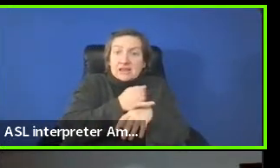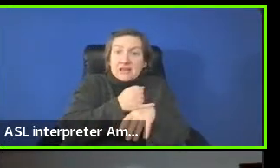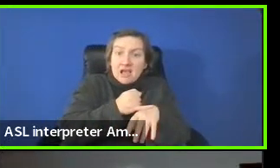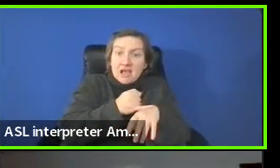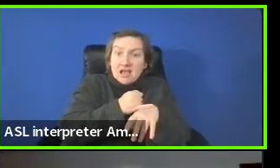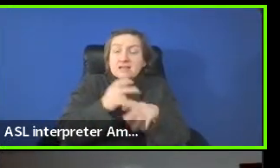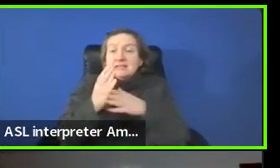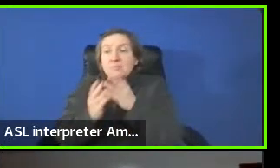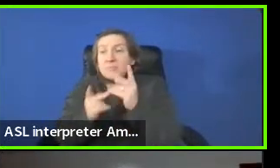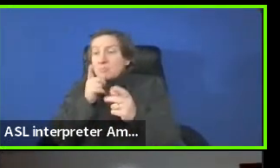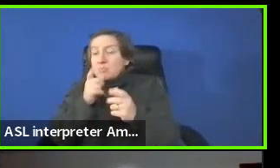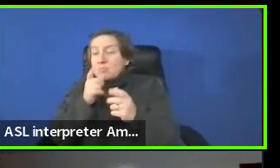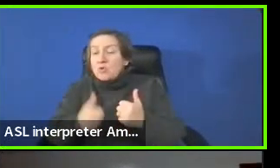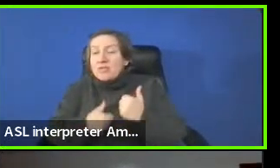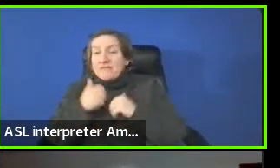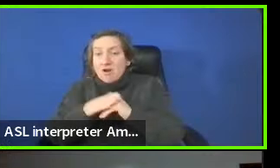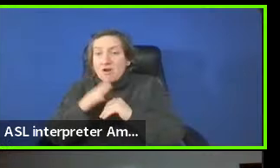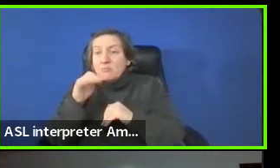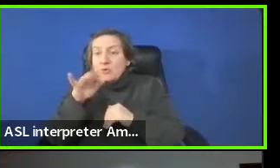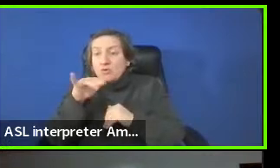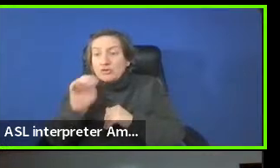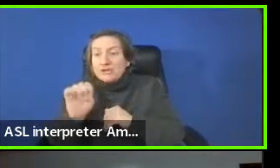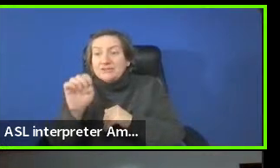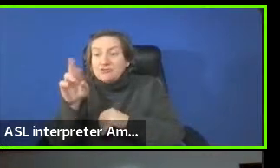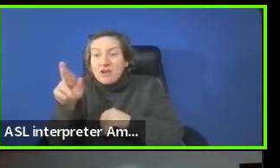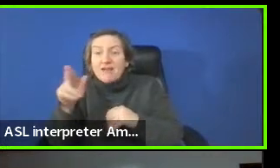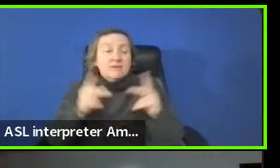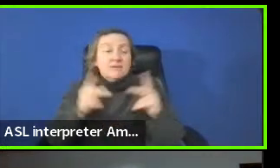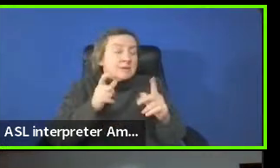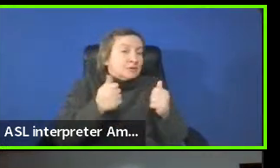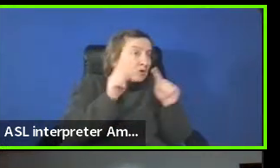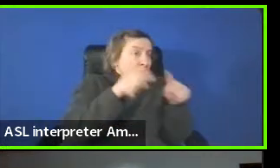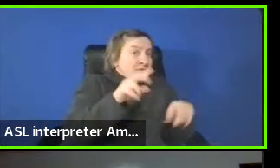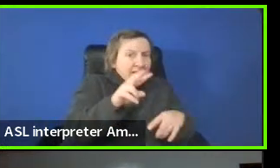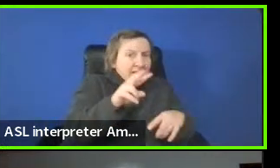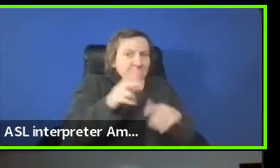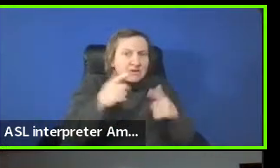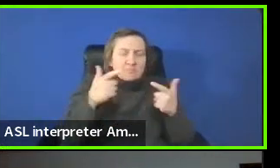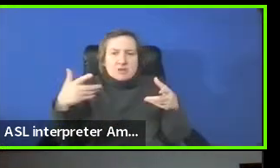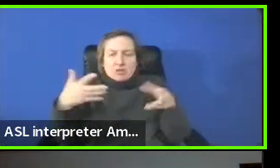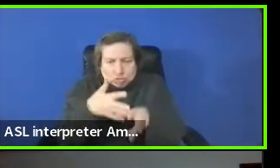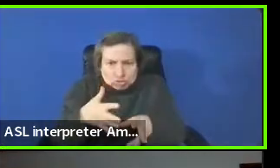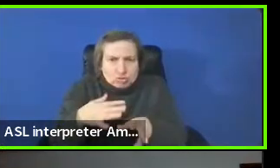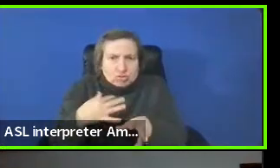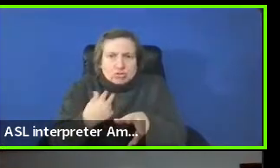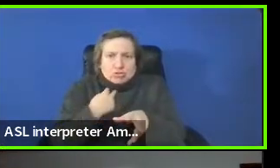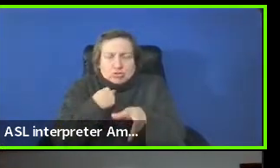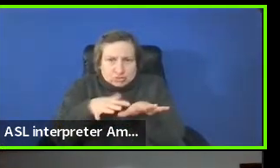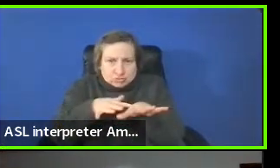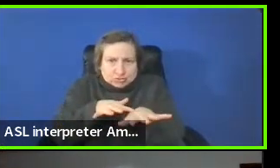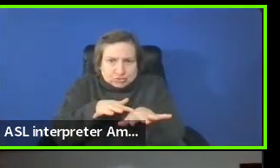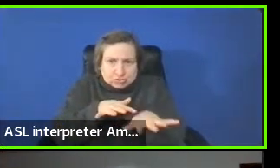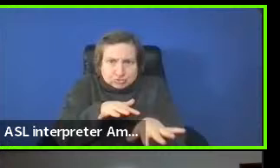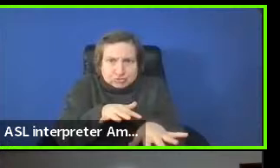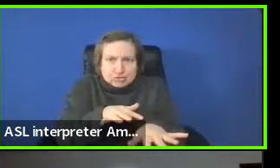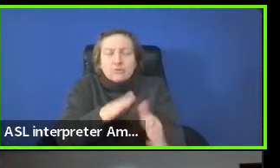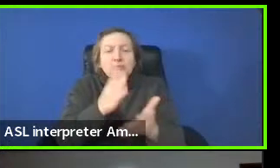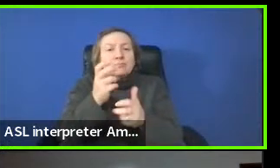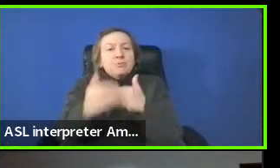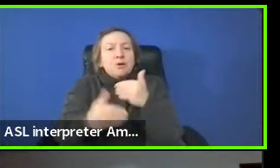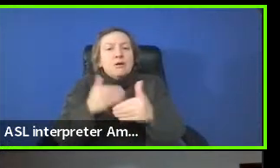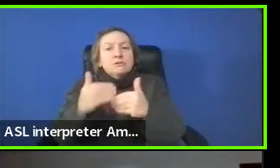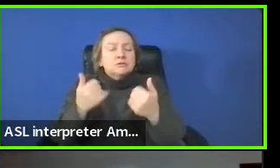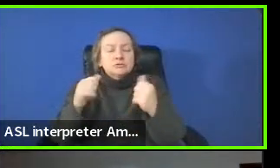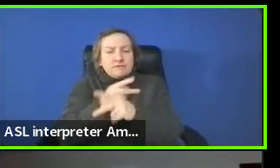some of the people who are trying to get to Vancouver. We have this huge bottleneck. And I think part of this process is trying to figure out how to solve